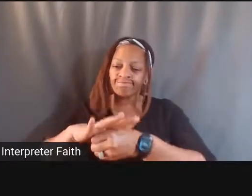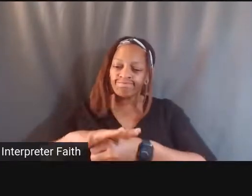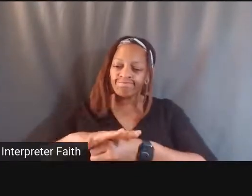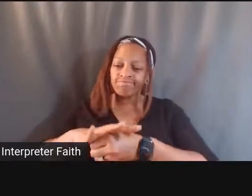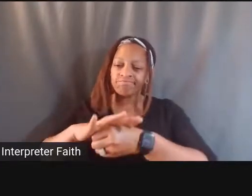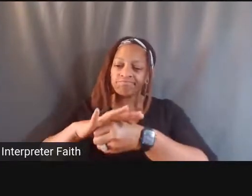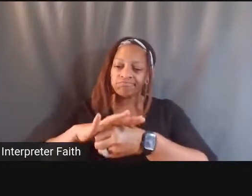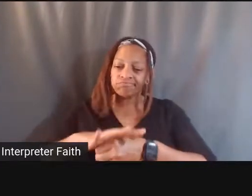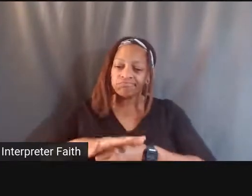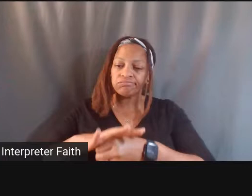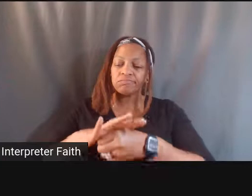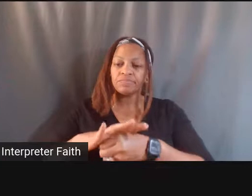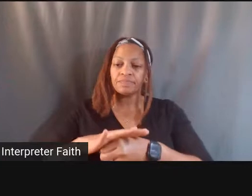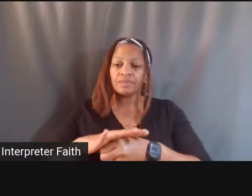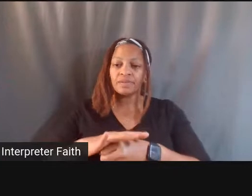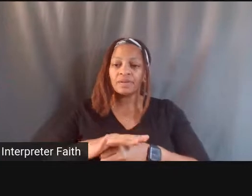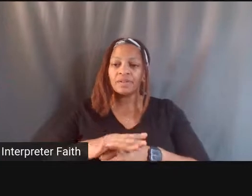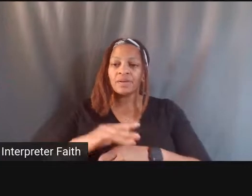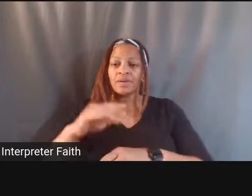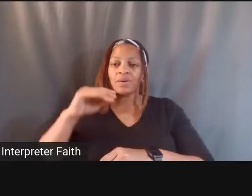Breathe into your feet.